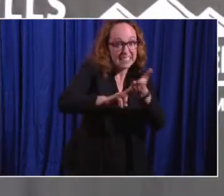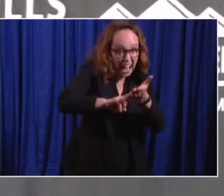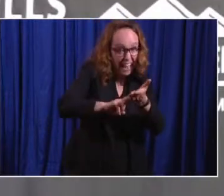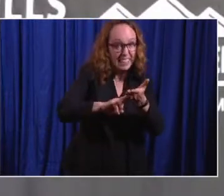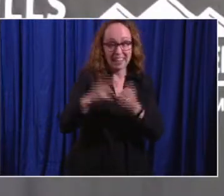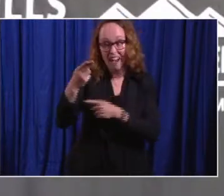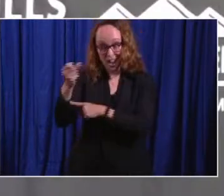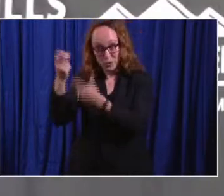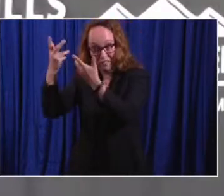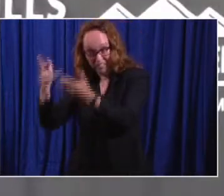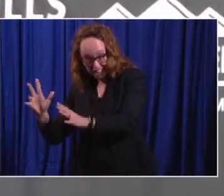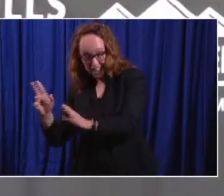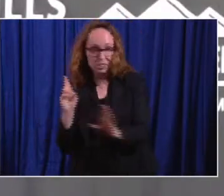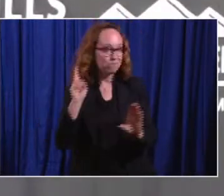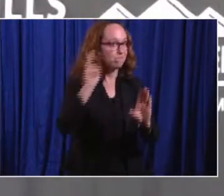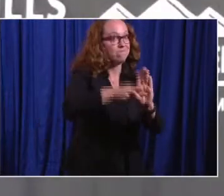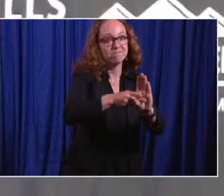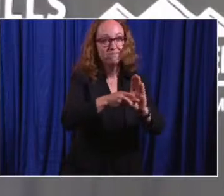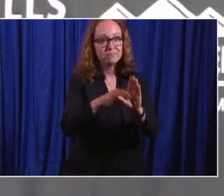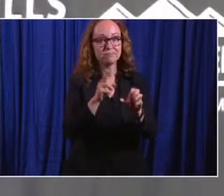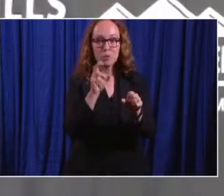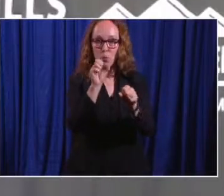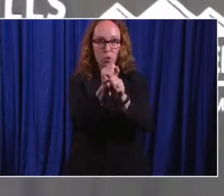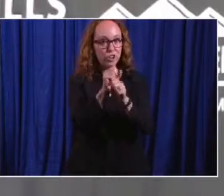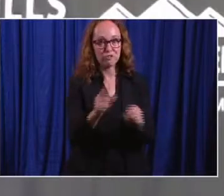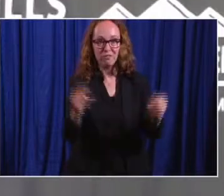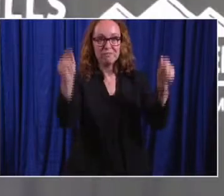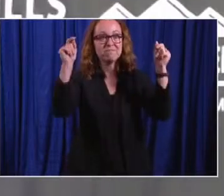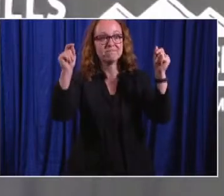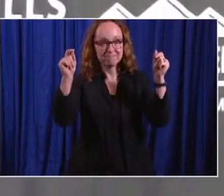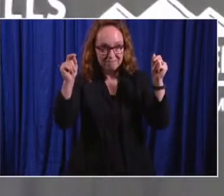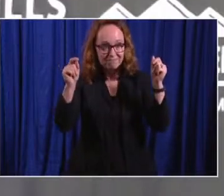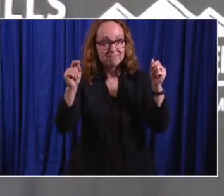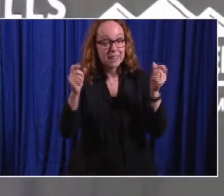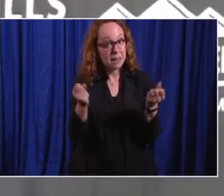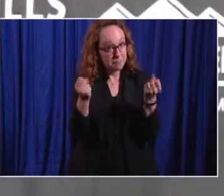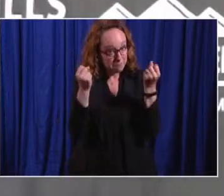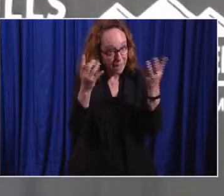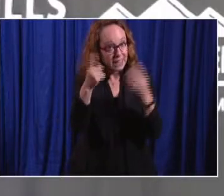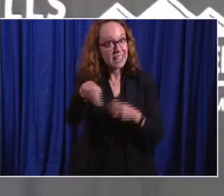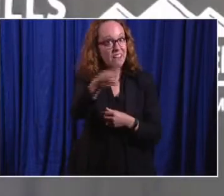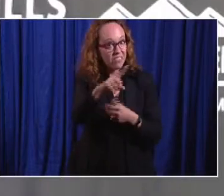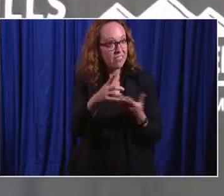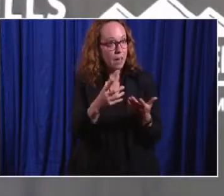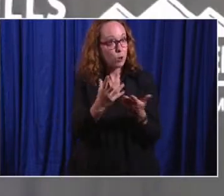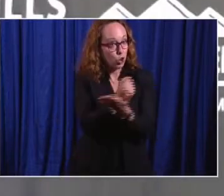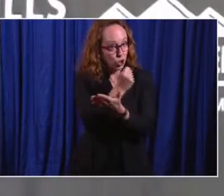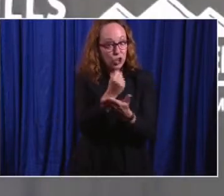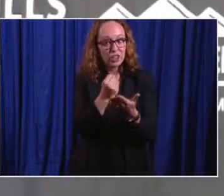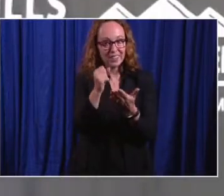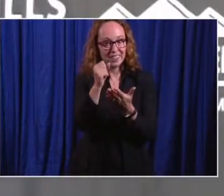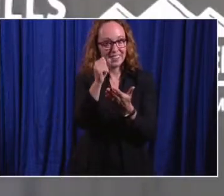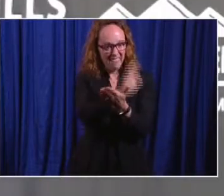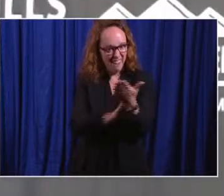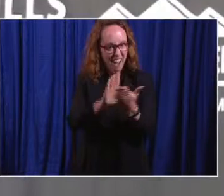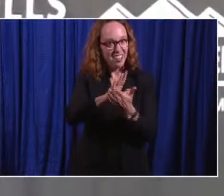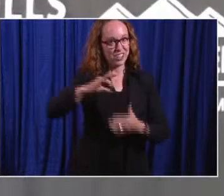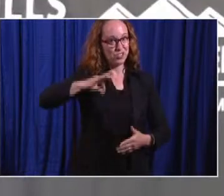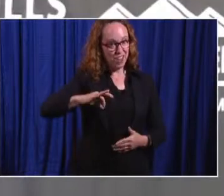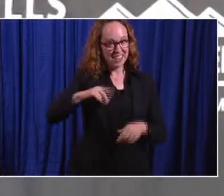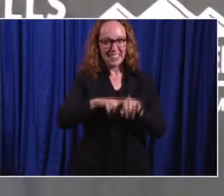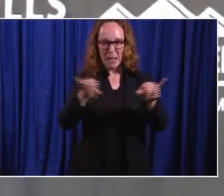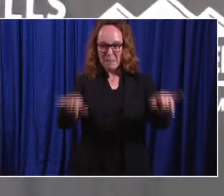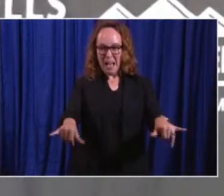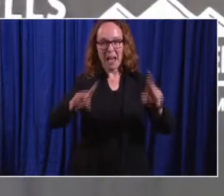high school, going to work. And I also must mention that many of them also earned college credits while simultaneously going to high